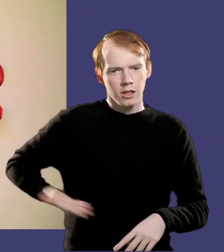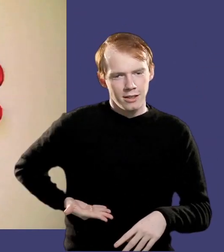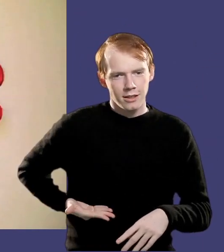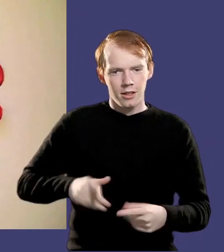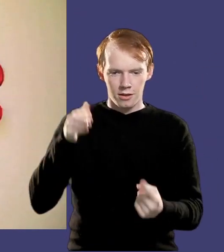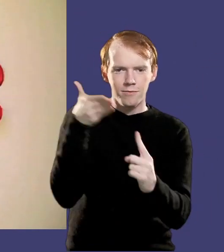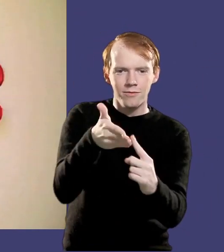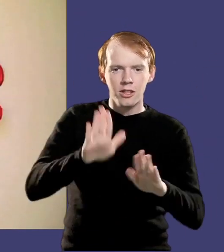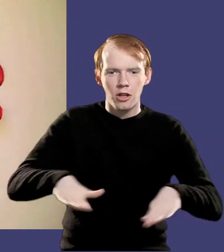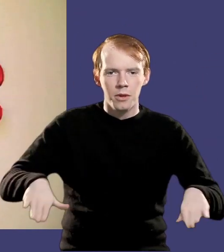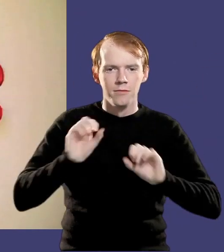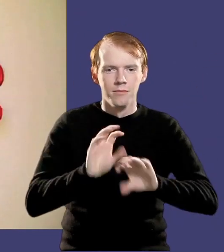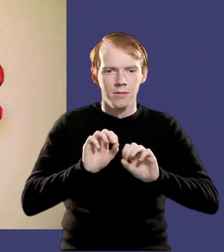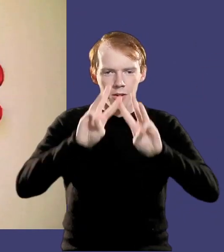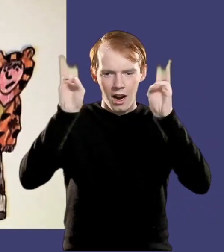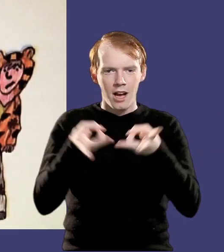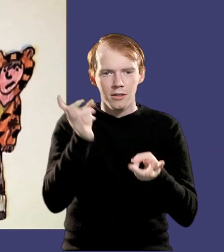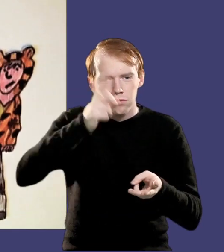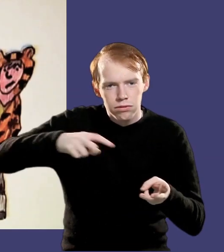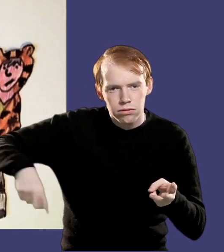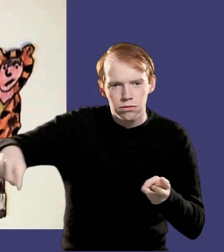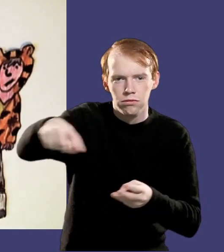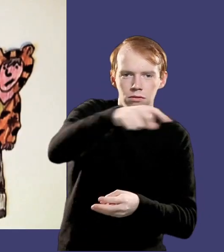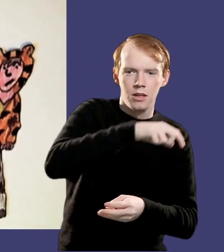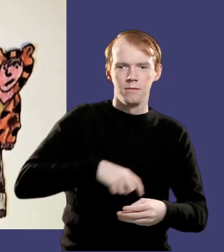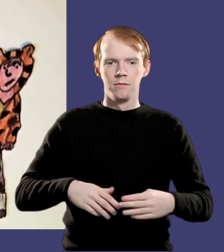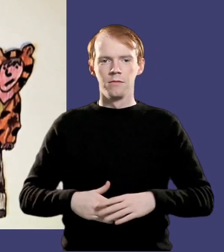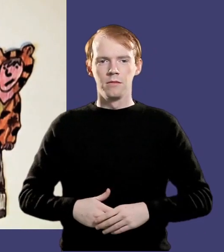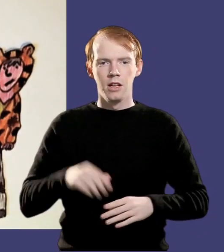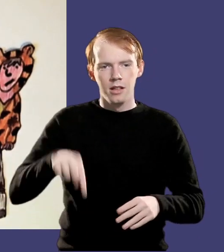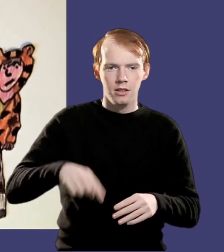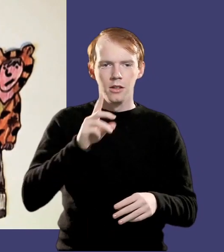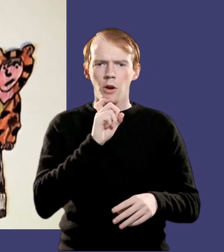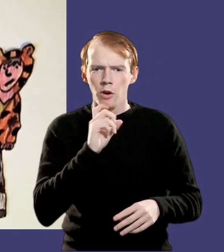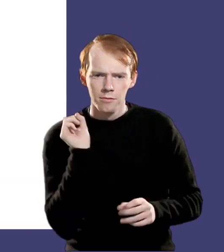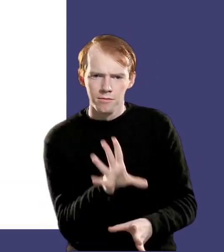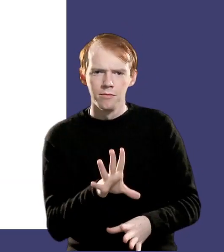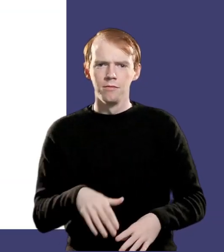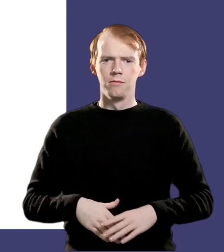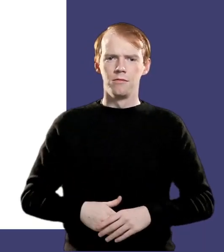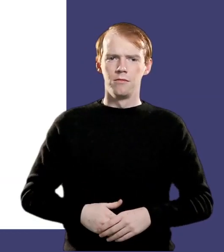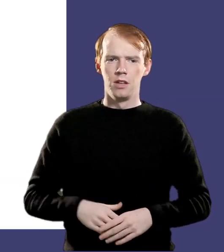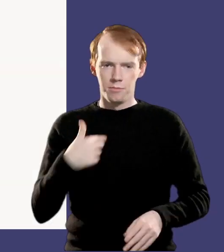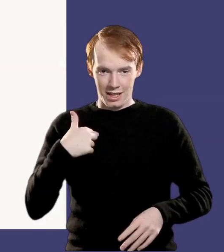the world, these are your rights. Who said that?